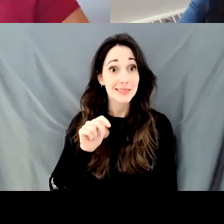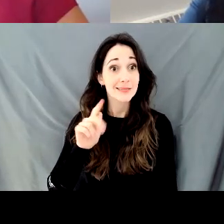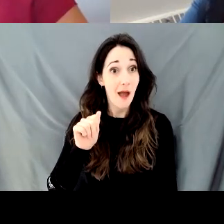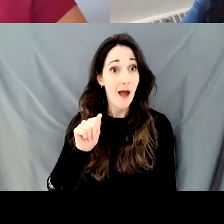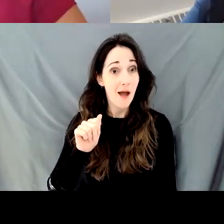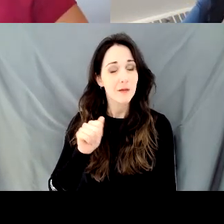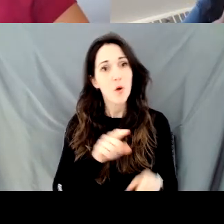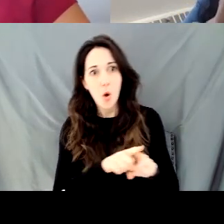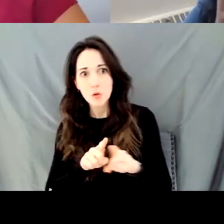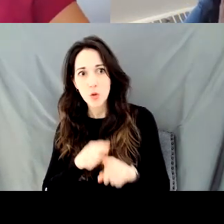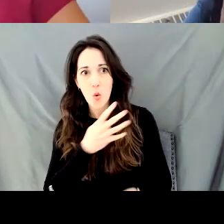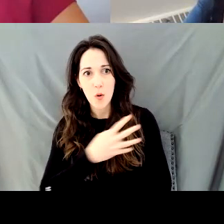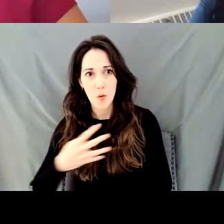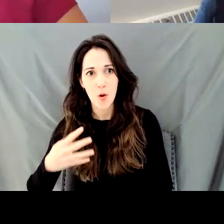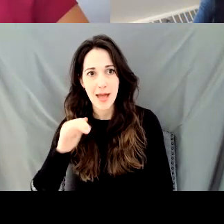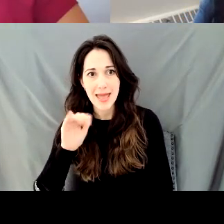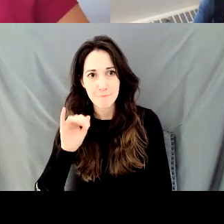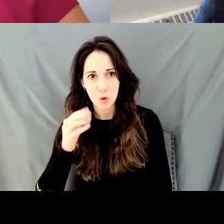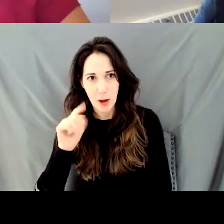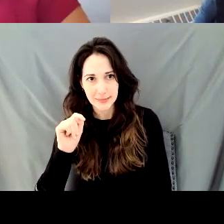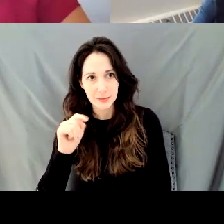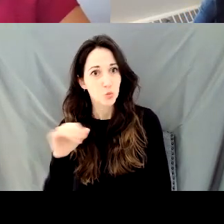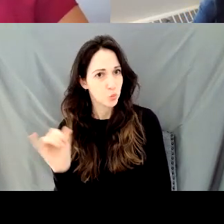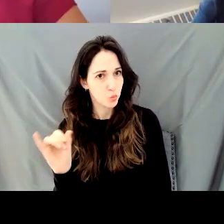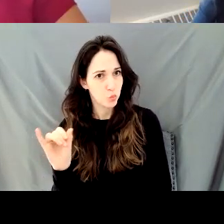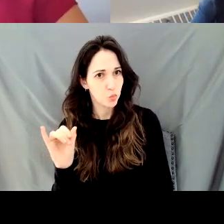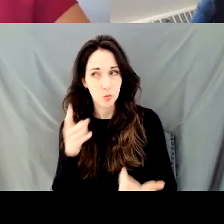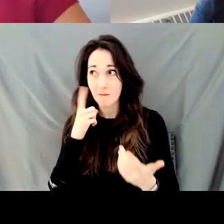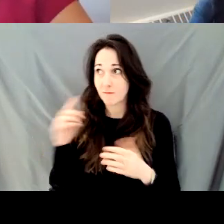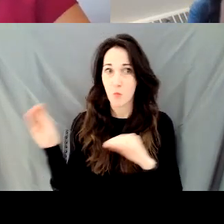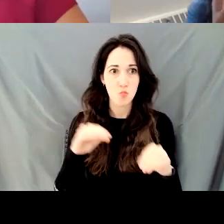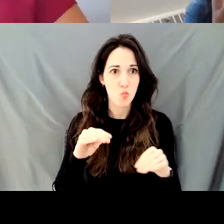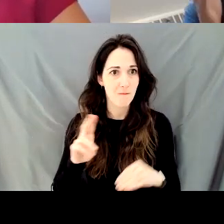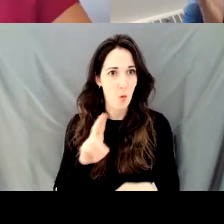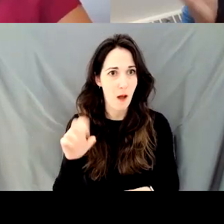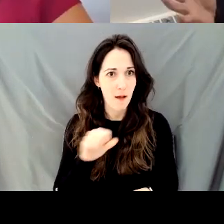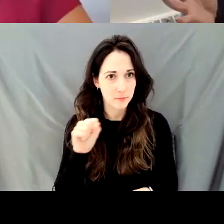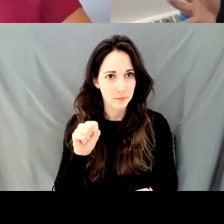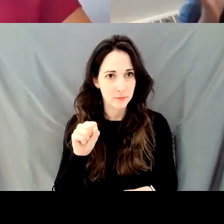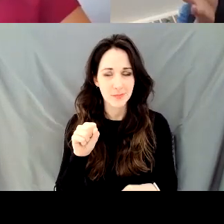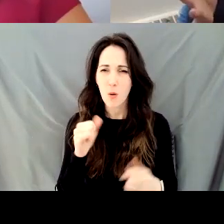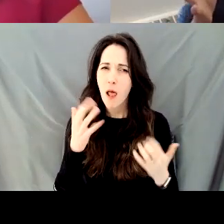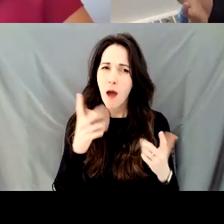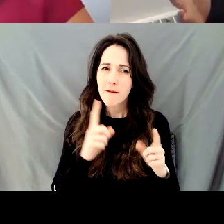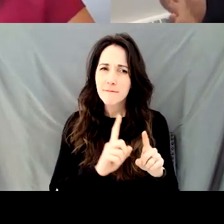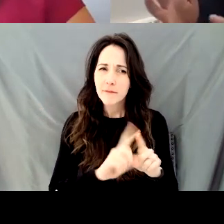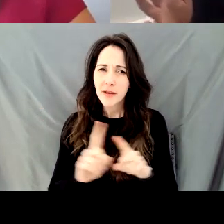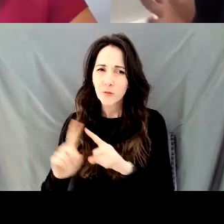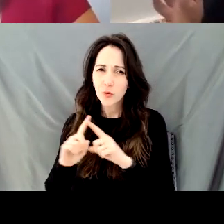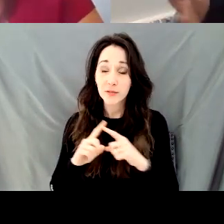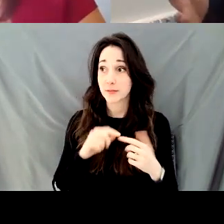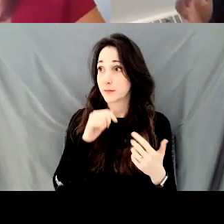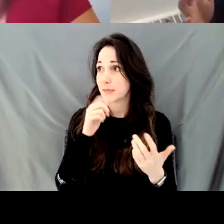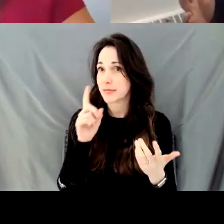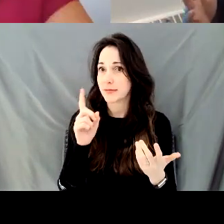country. So there's a lot of differences. I think that not even just from Tiffany living in like New York and surrounded by